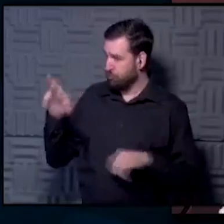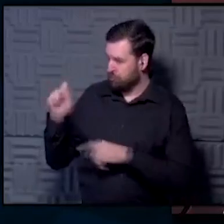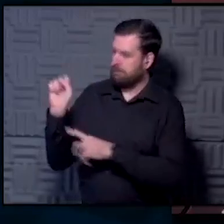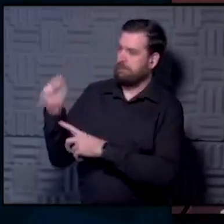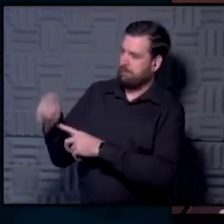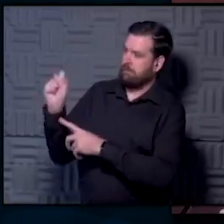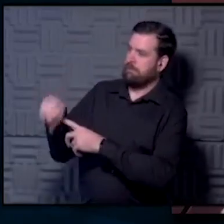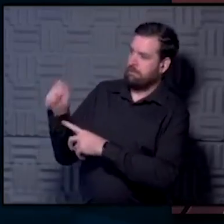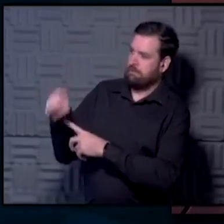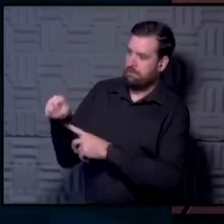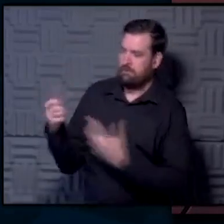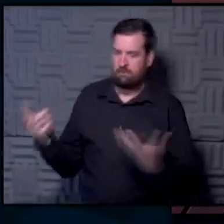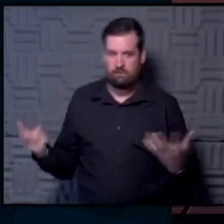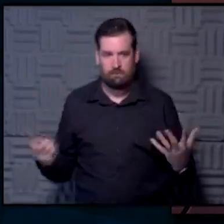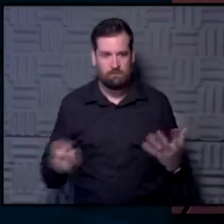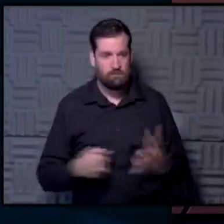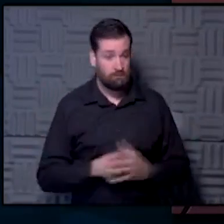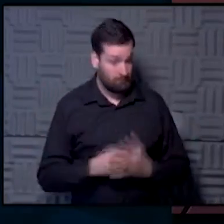throw in with that?